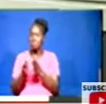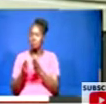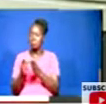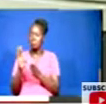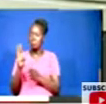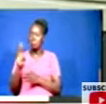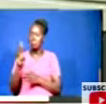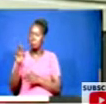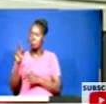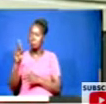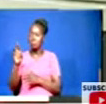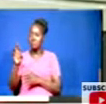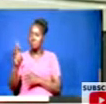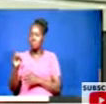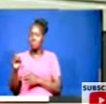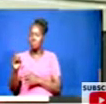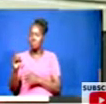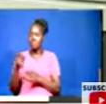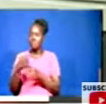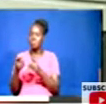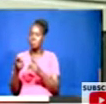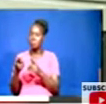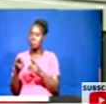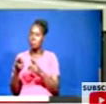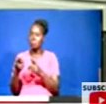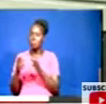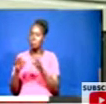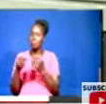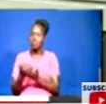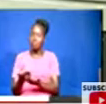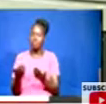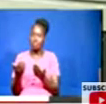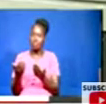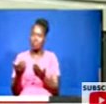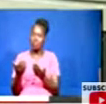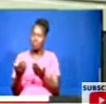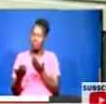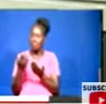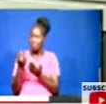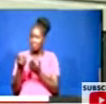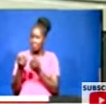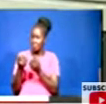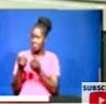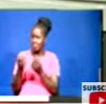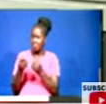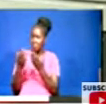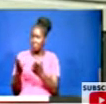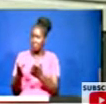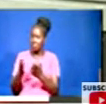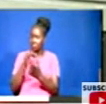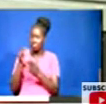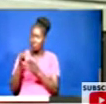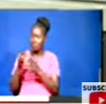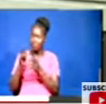No, aggregators of agricultural produce. There might be small-scale producers who do not have to really run